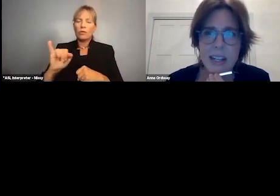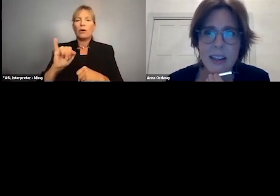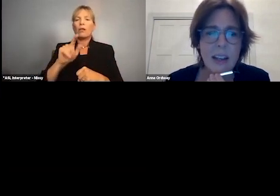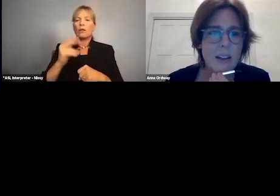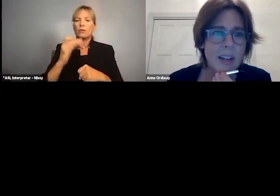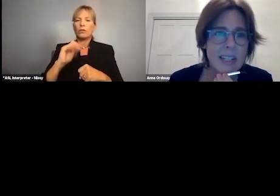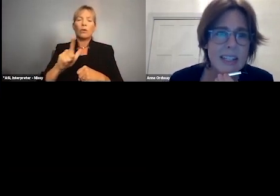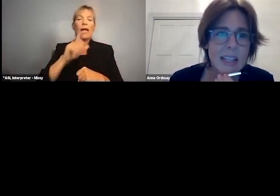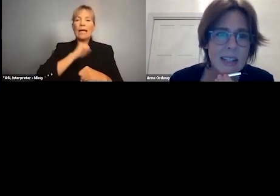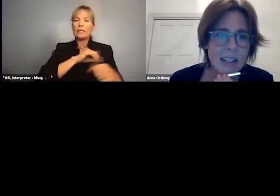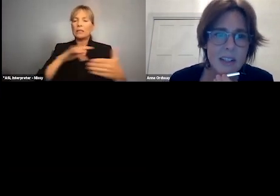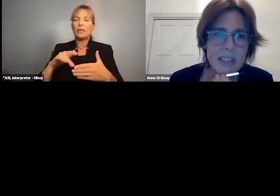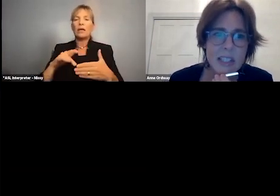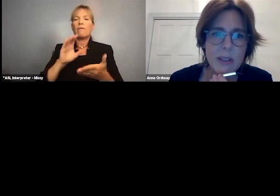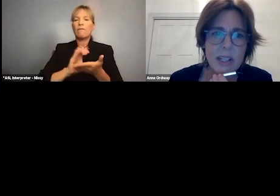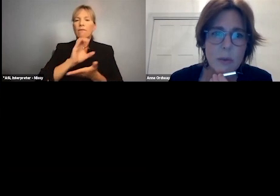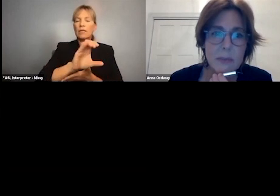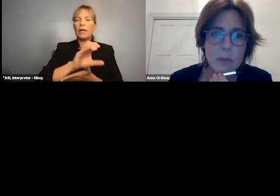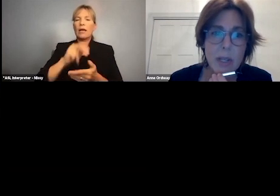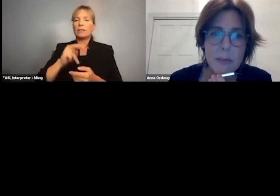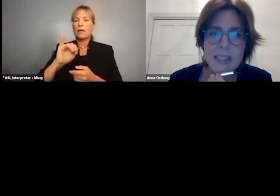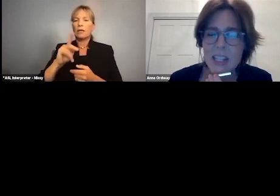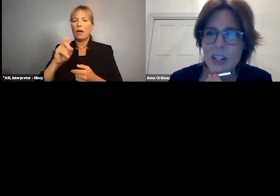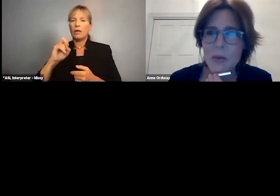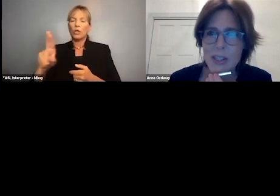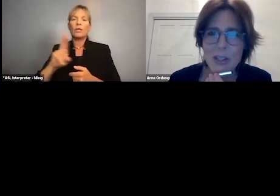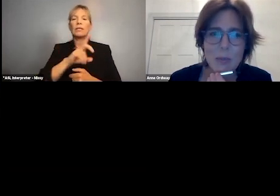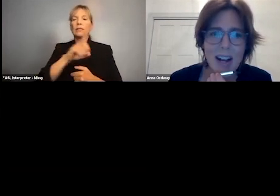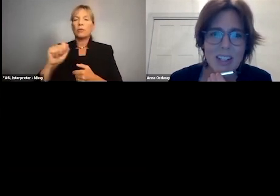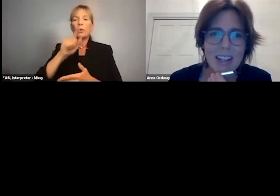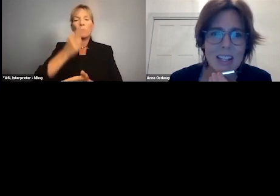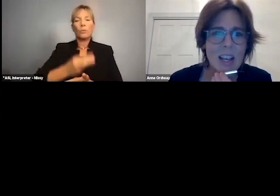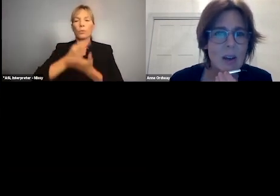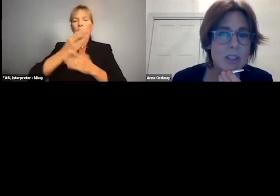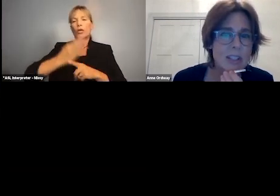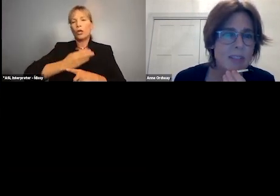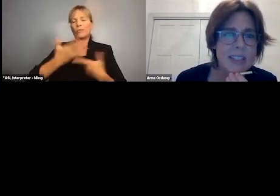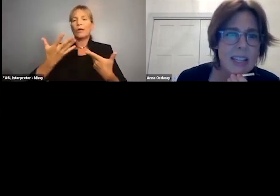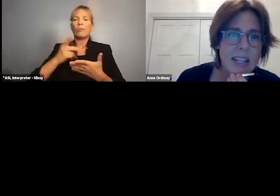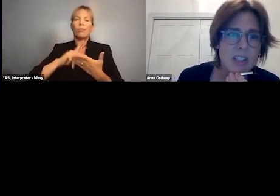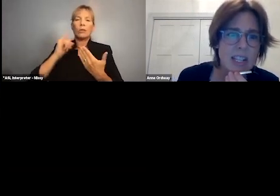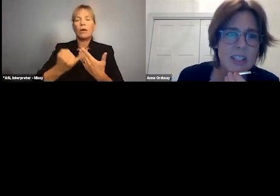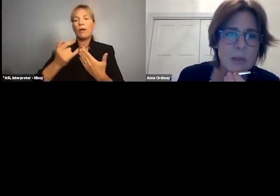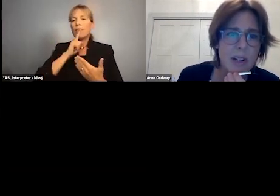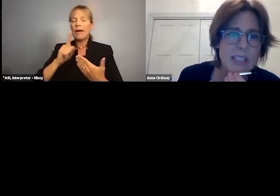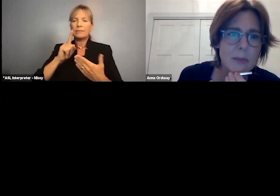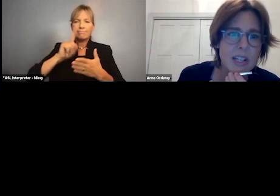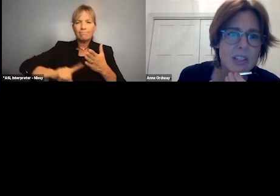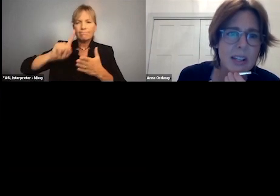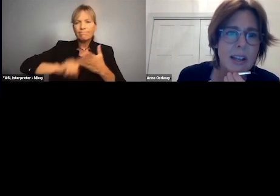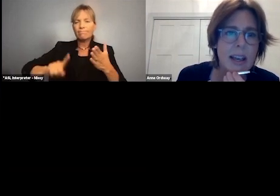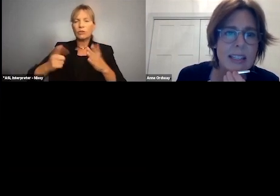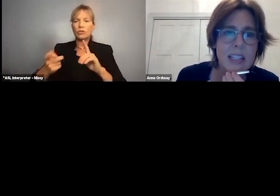Longitudinal Aging Study, funded as a NIDLR Disability Rehabilitation Research Project, which is investigating changes